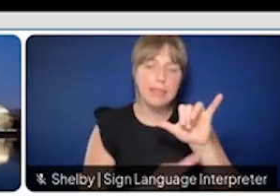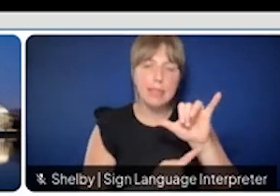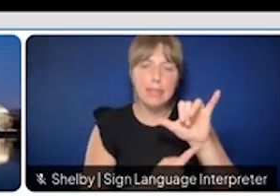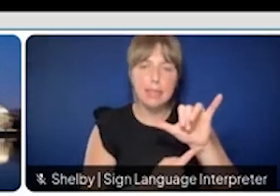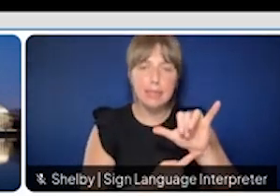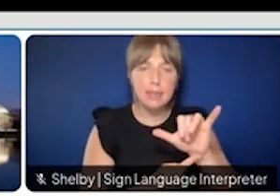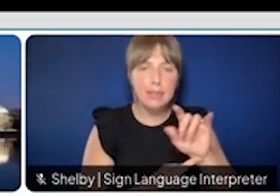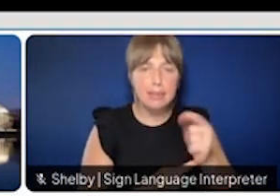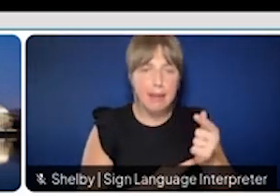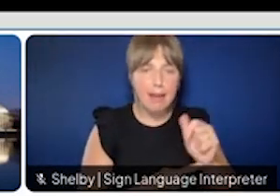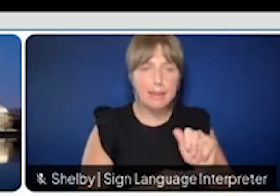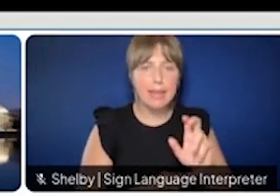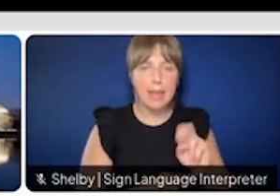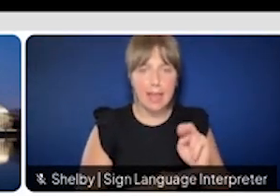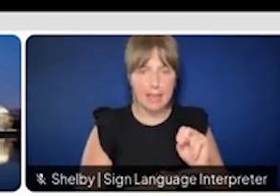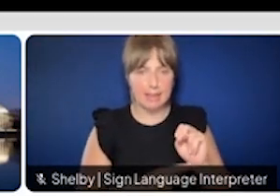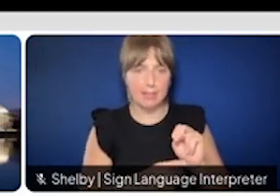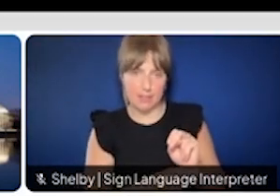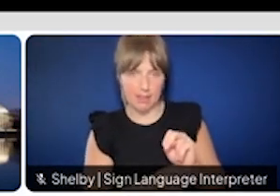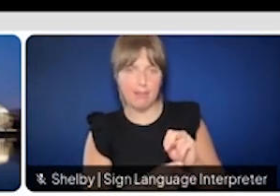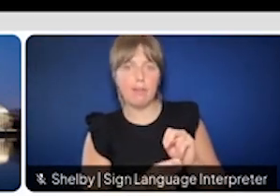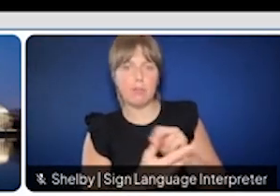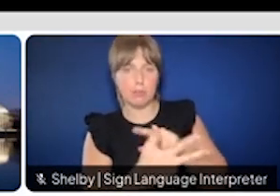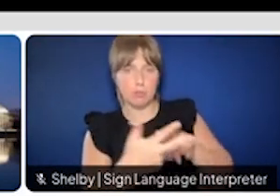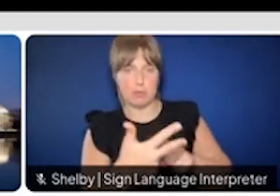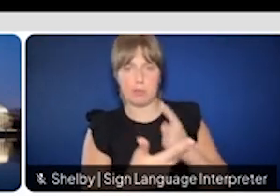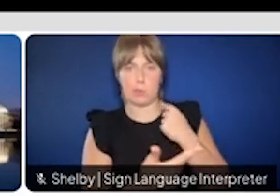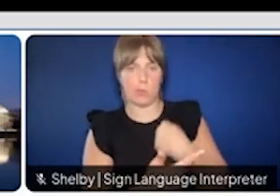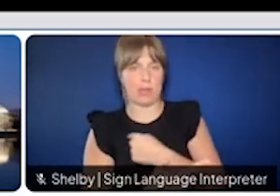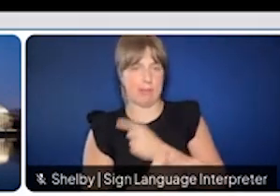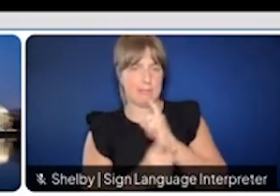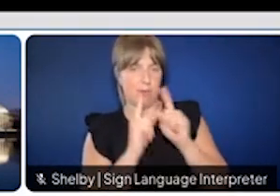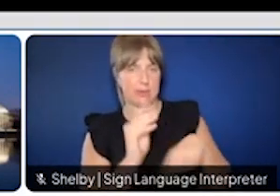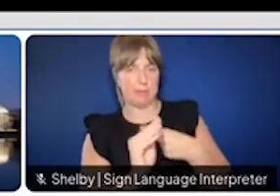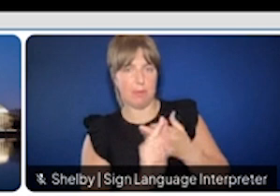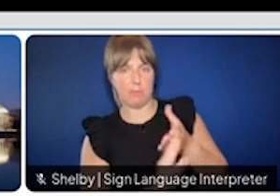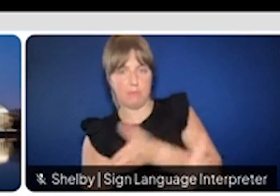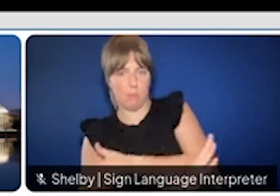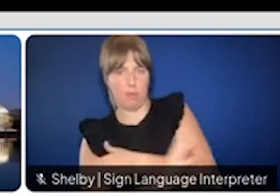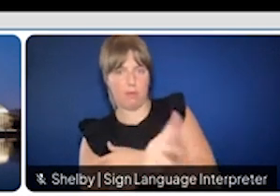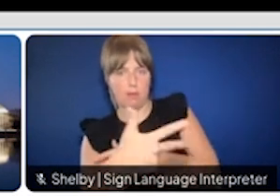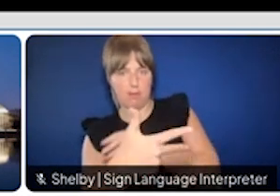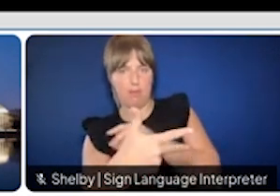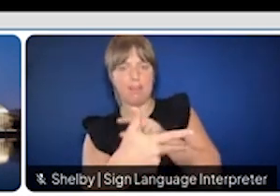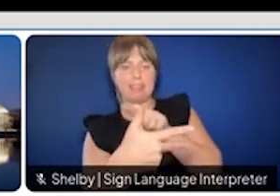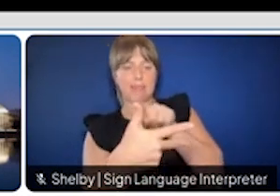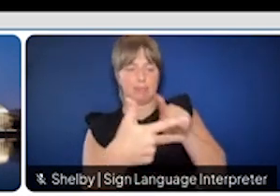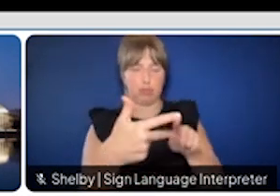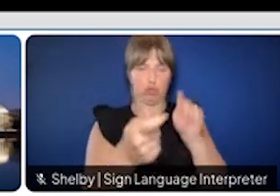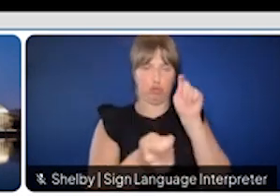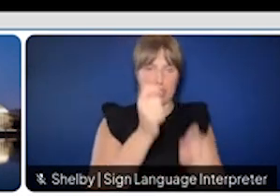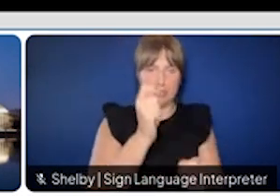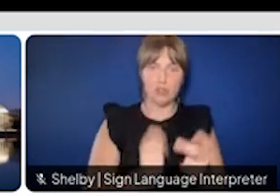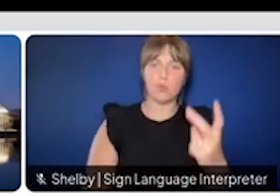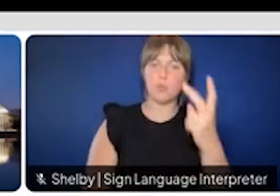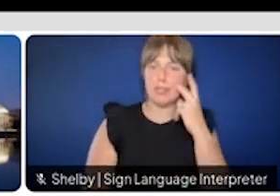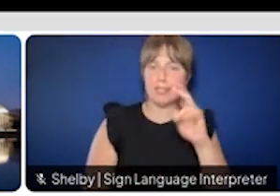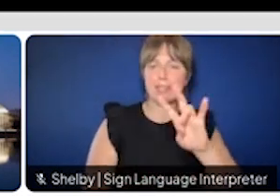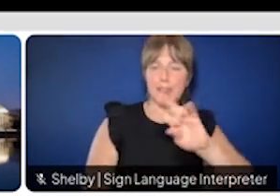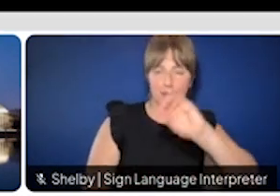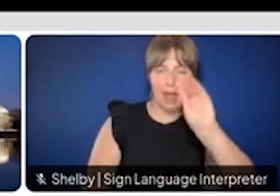are the affiliates we talked about before, we can just make those changes. See how their sell max changes